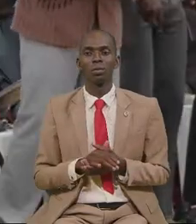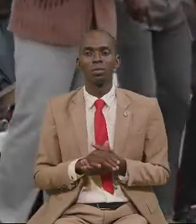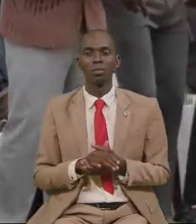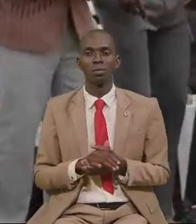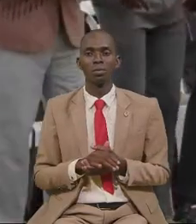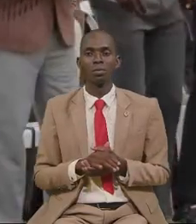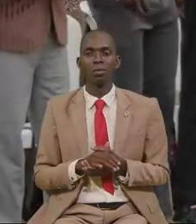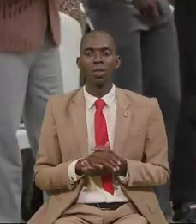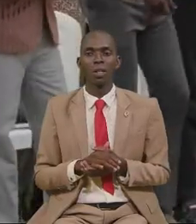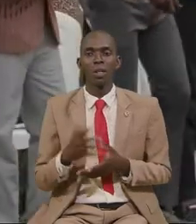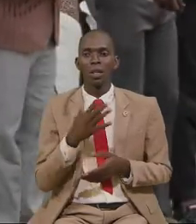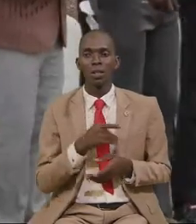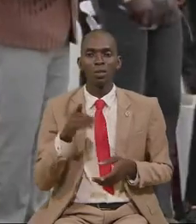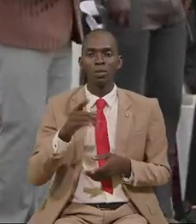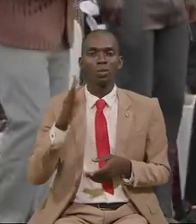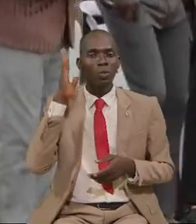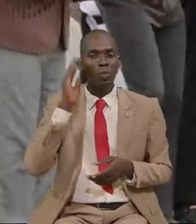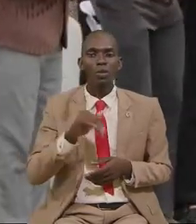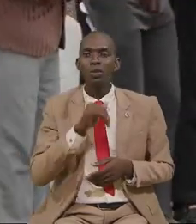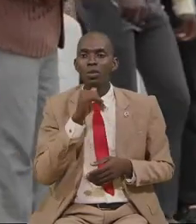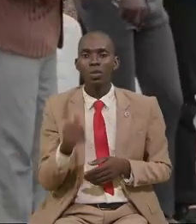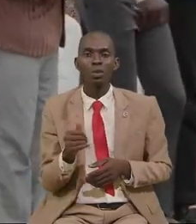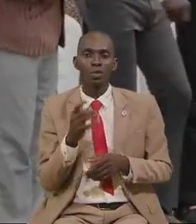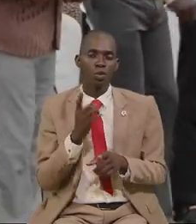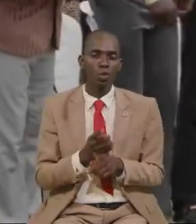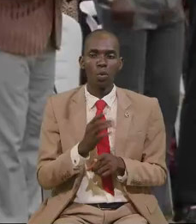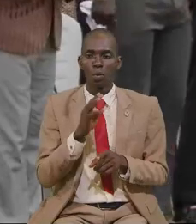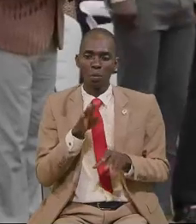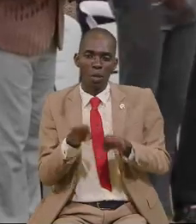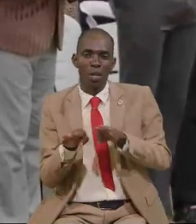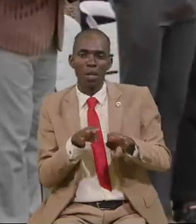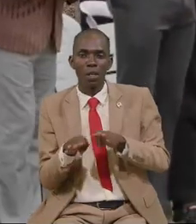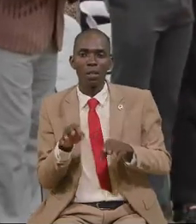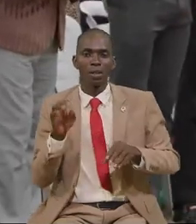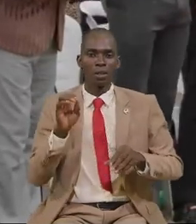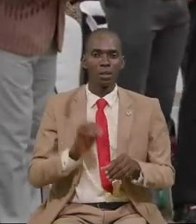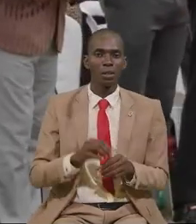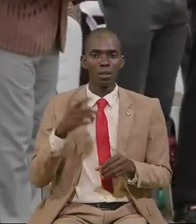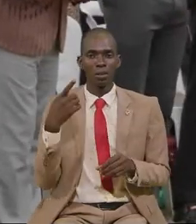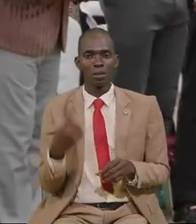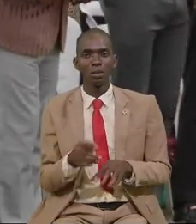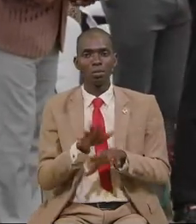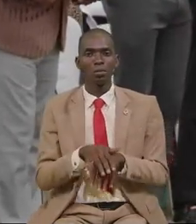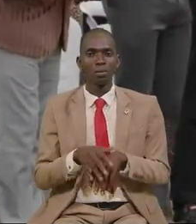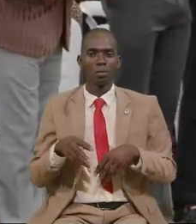and you're not just behaving hypocritically like the green snake